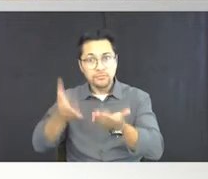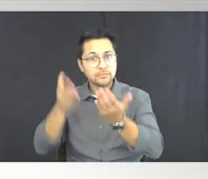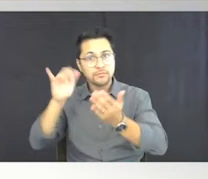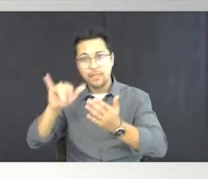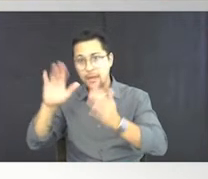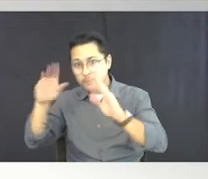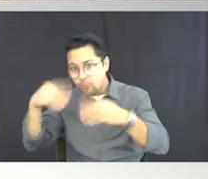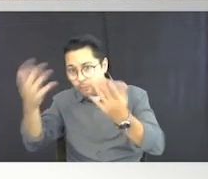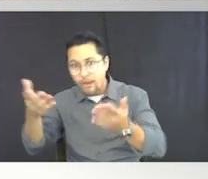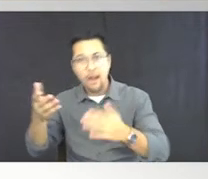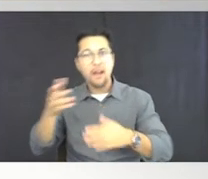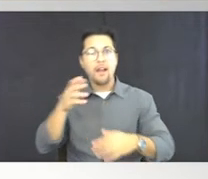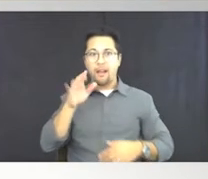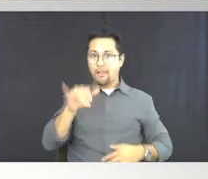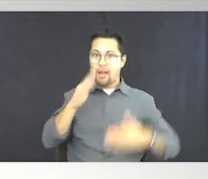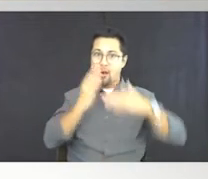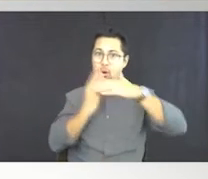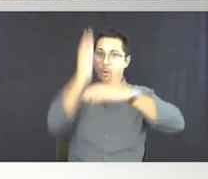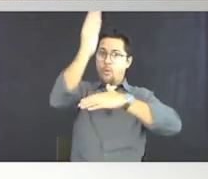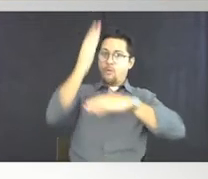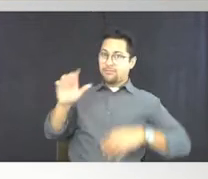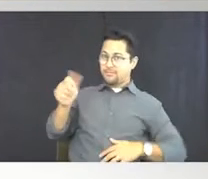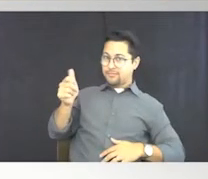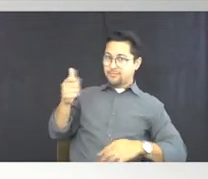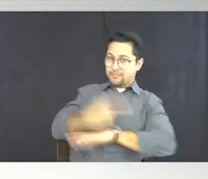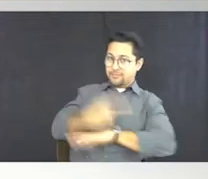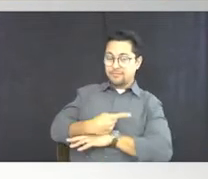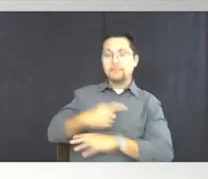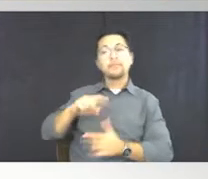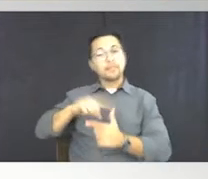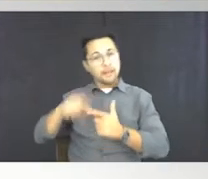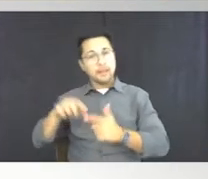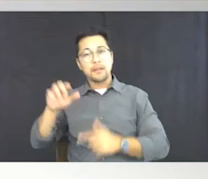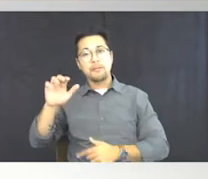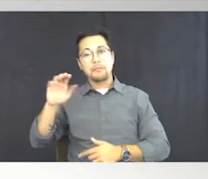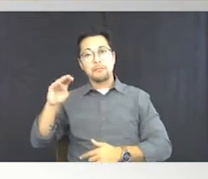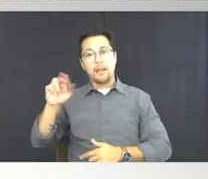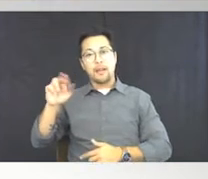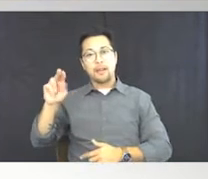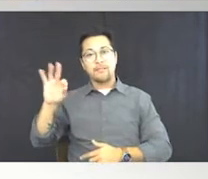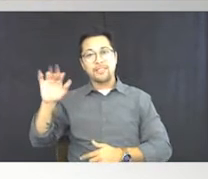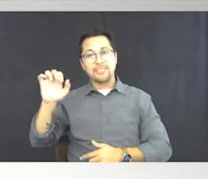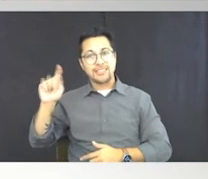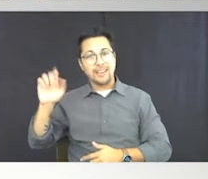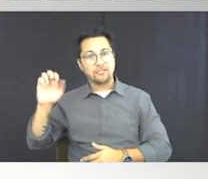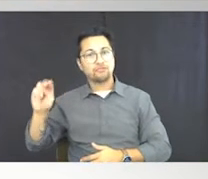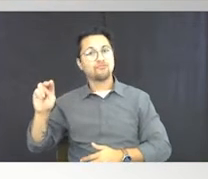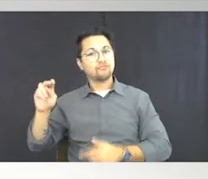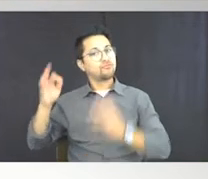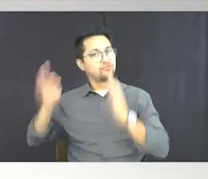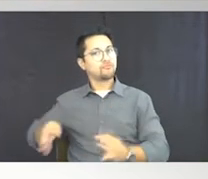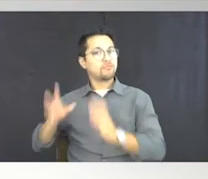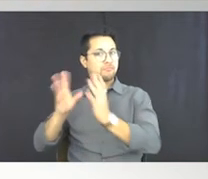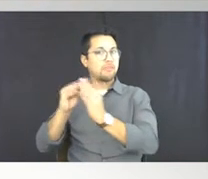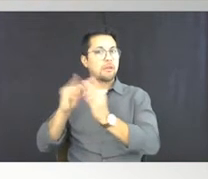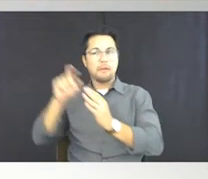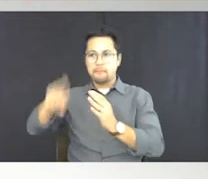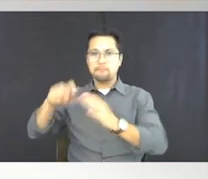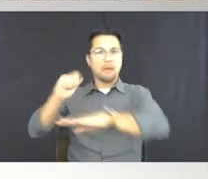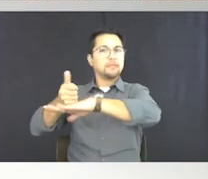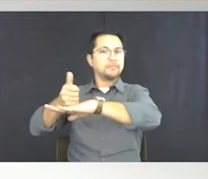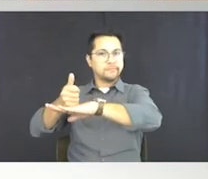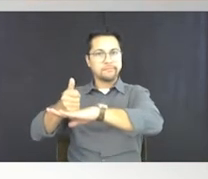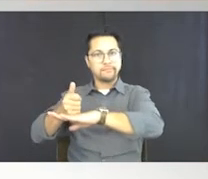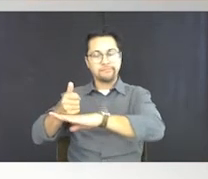the 10-day mark, then a manifestation determination meeting would have to take place within 10